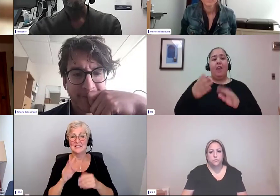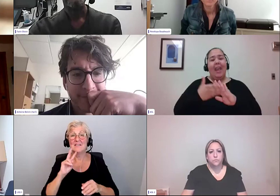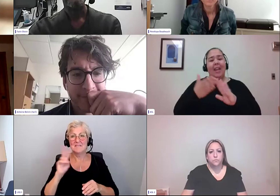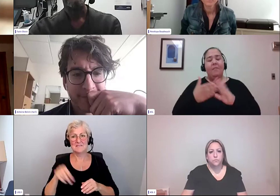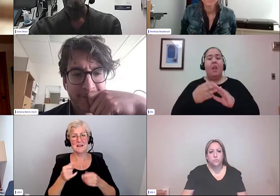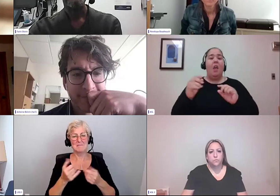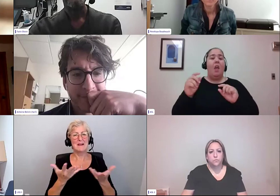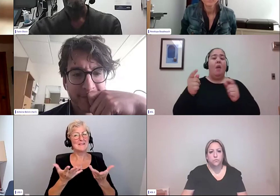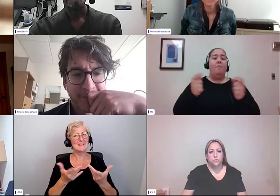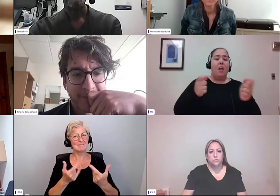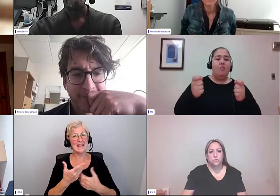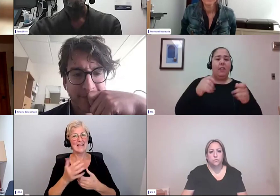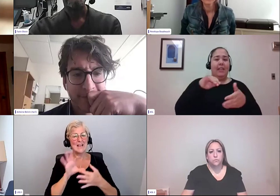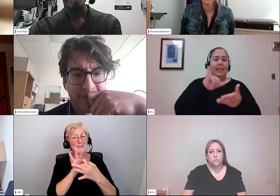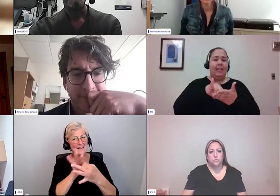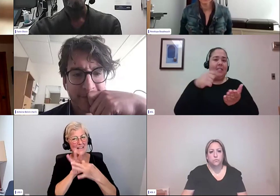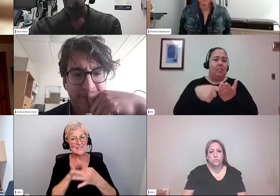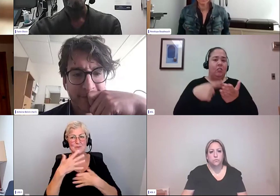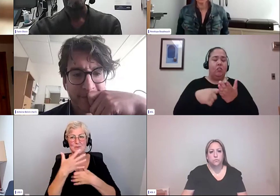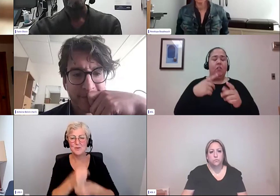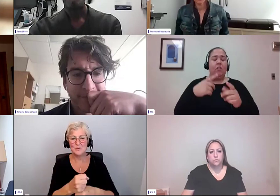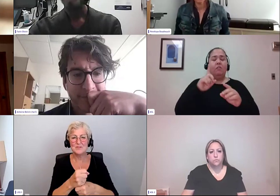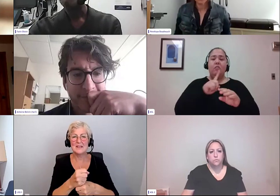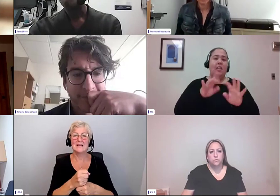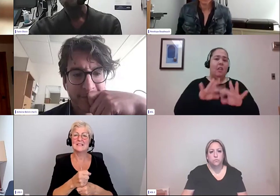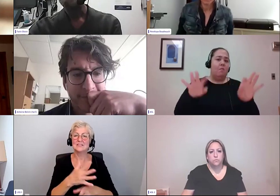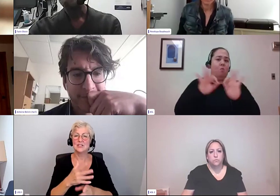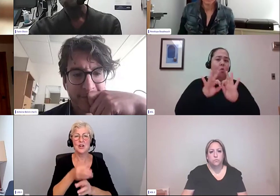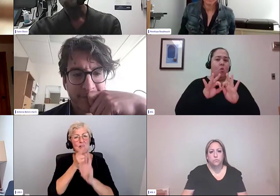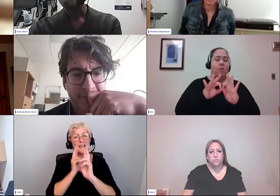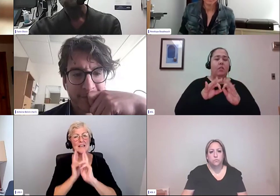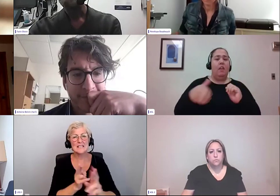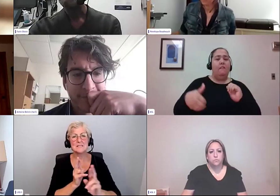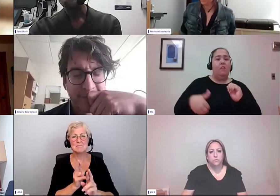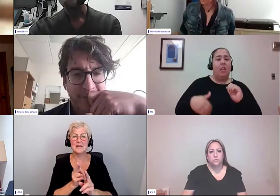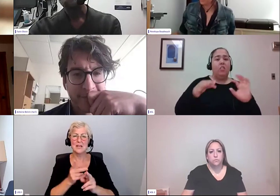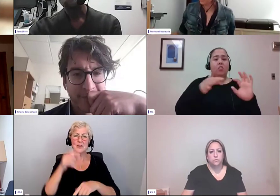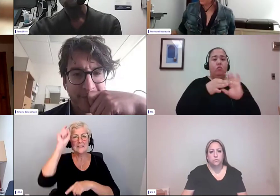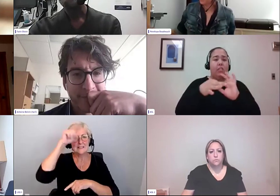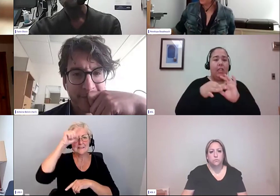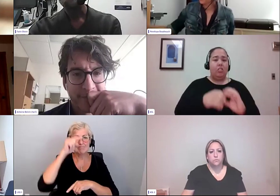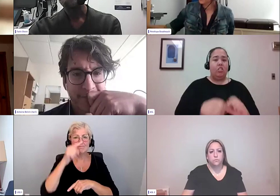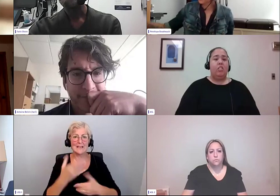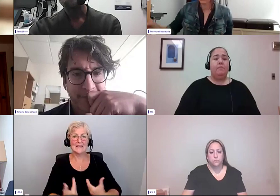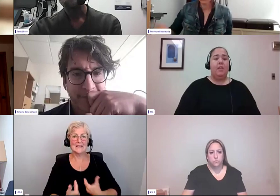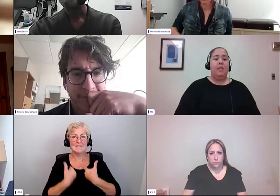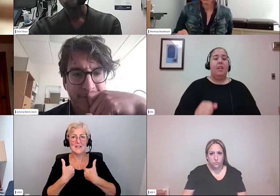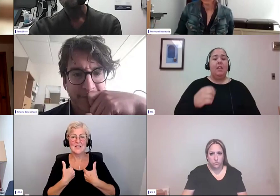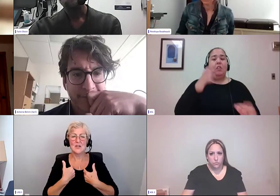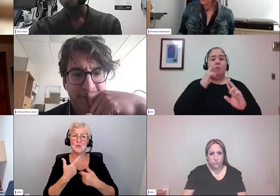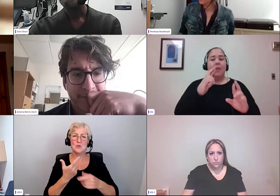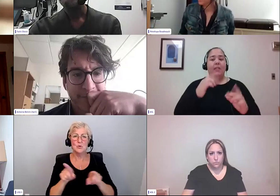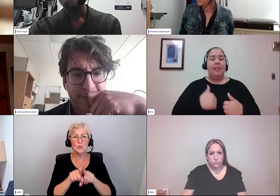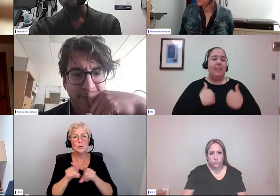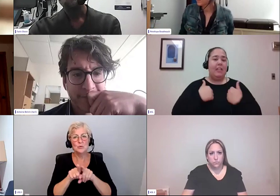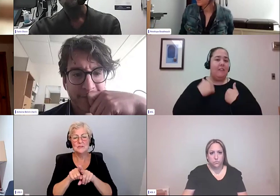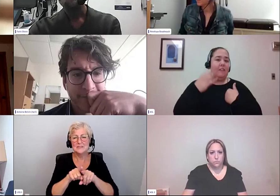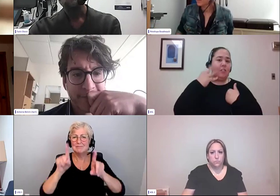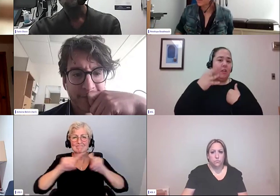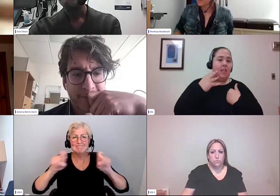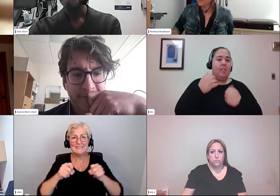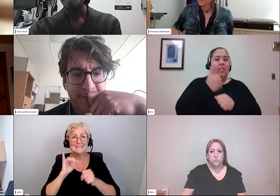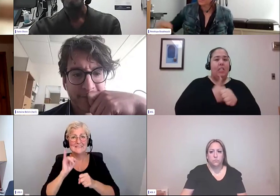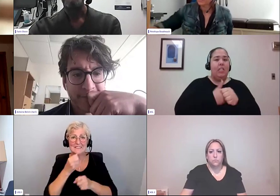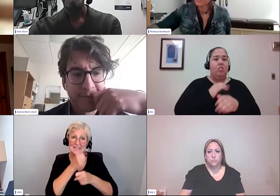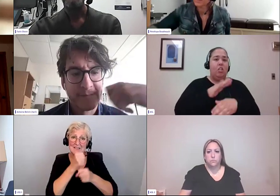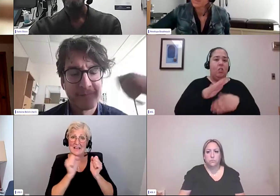very concrete discussion on the importance of conscious relationships, the respect of the lived experience and the knowledge of each and all when